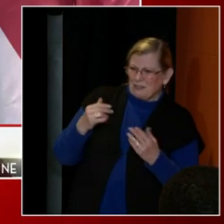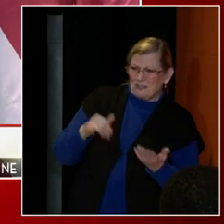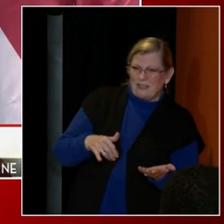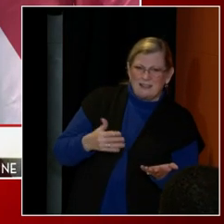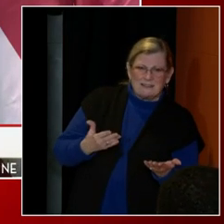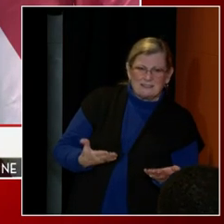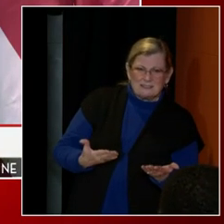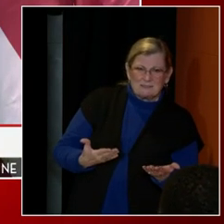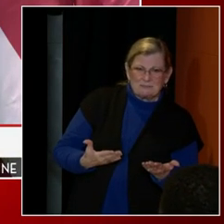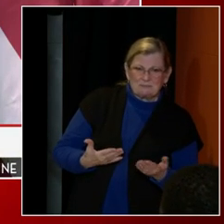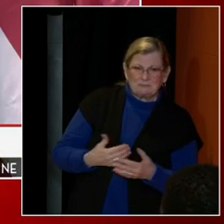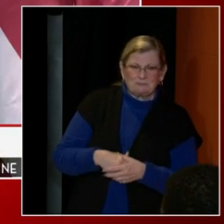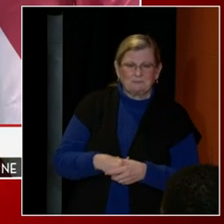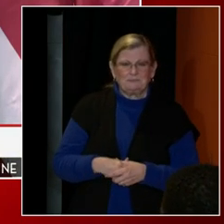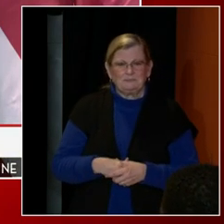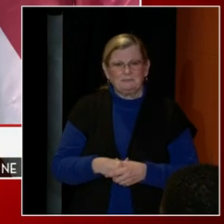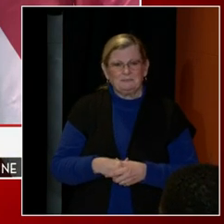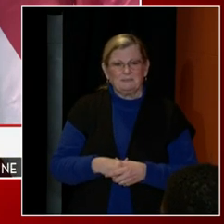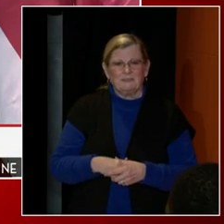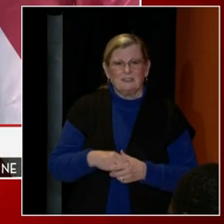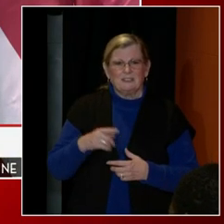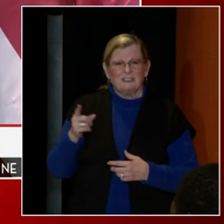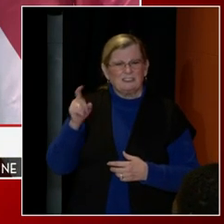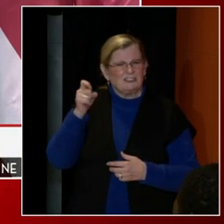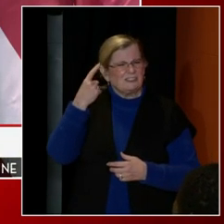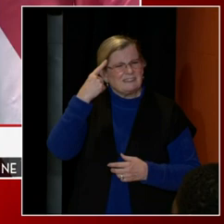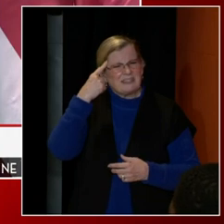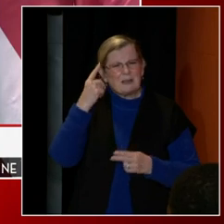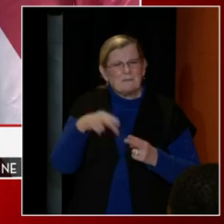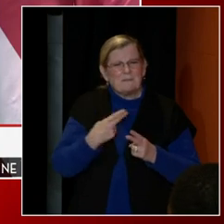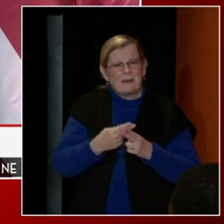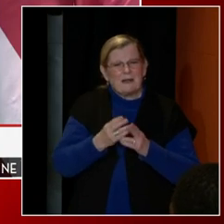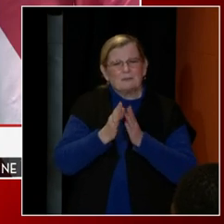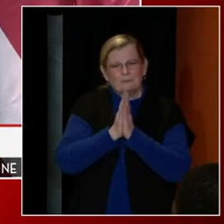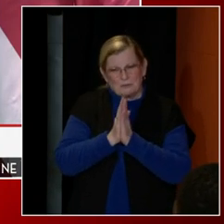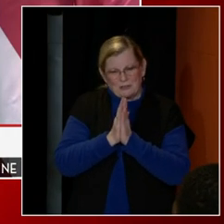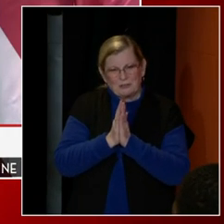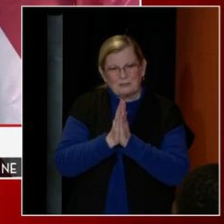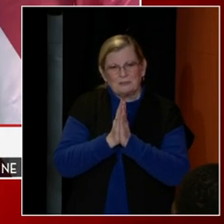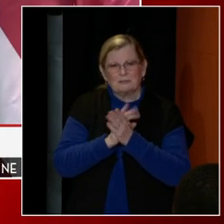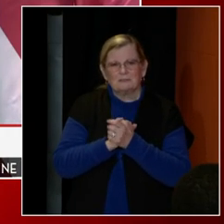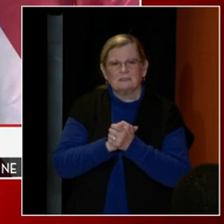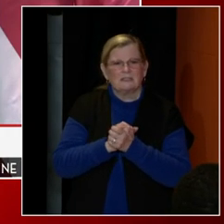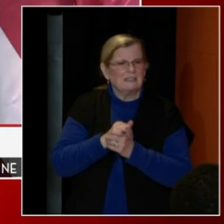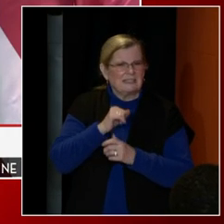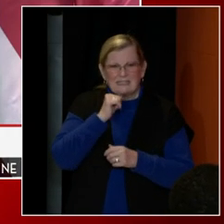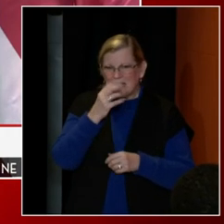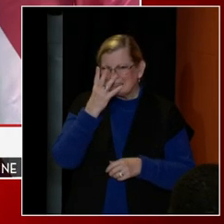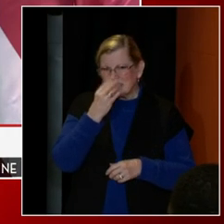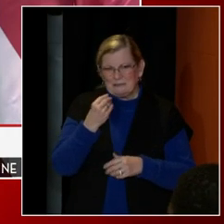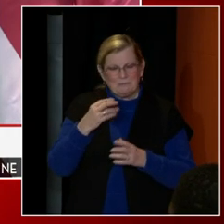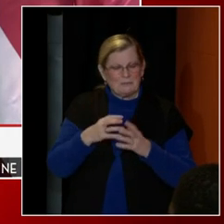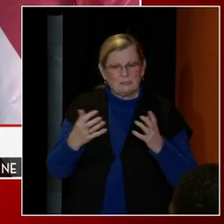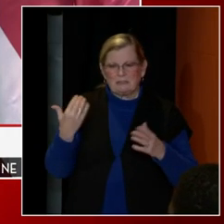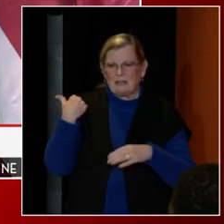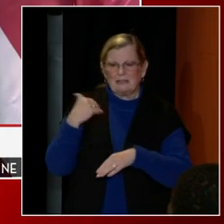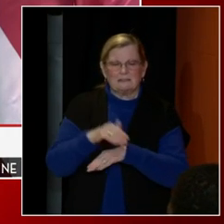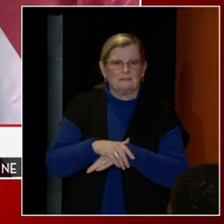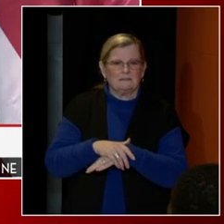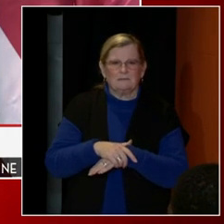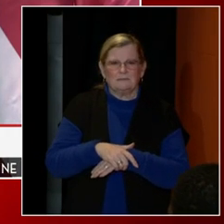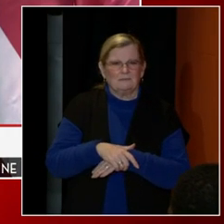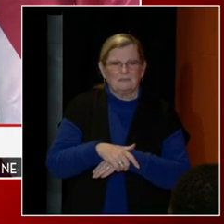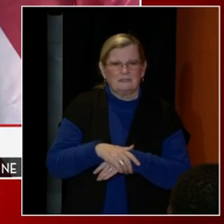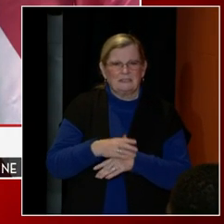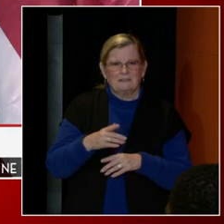moment was, again, just thinking about praying. It was a prayer. I didn't sleep much last night. Again, it's just about